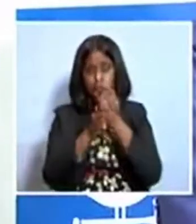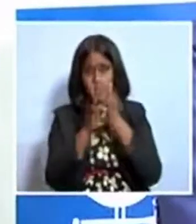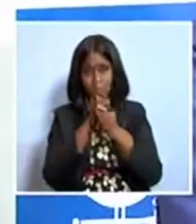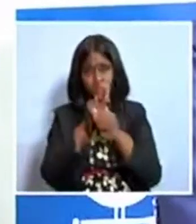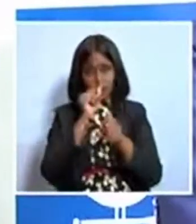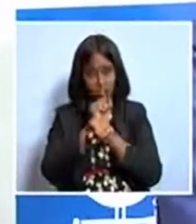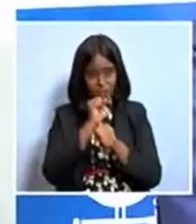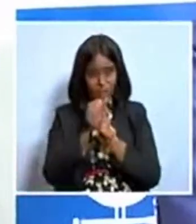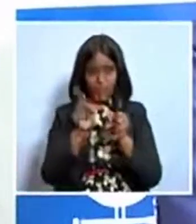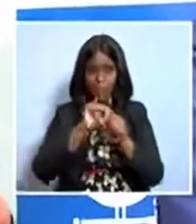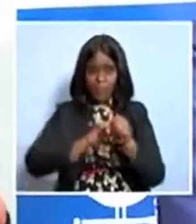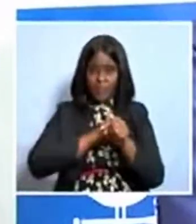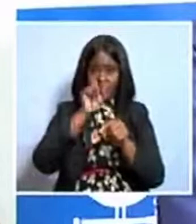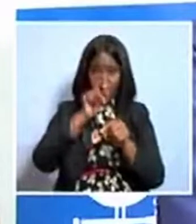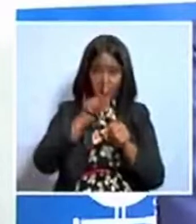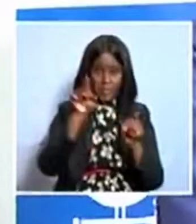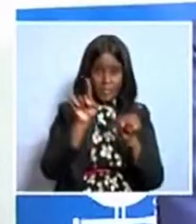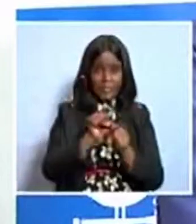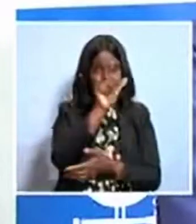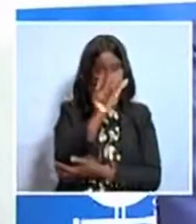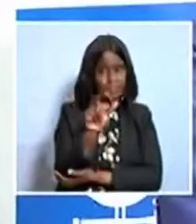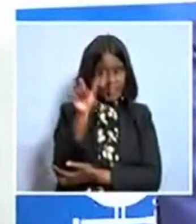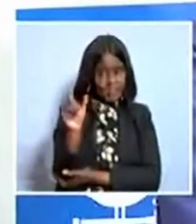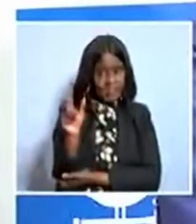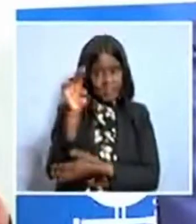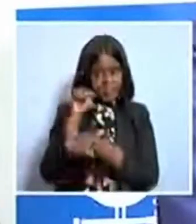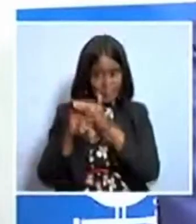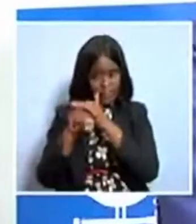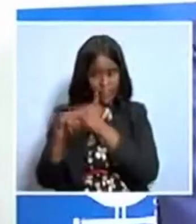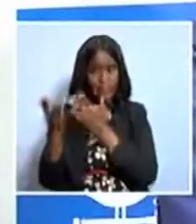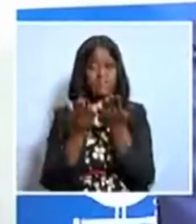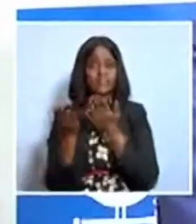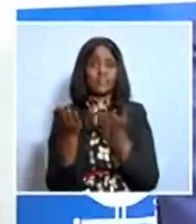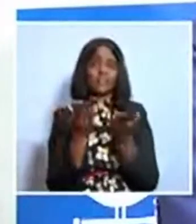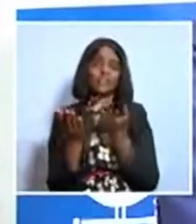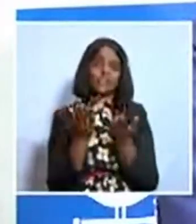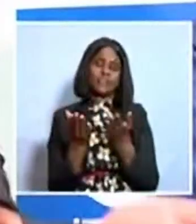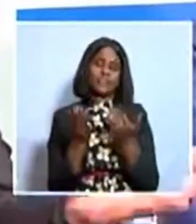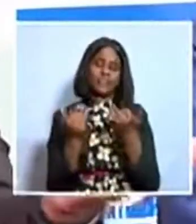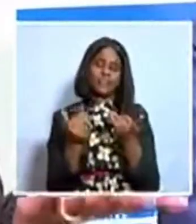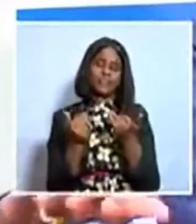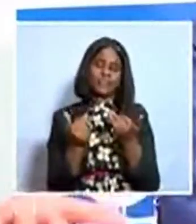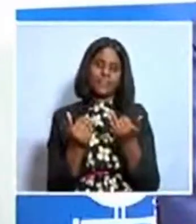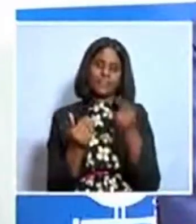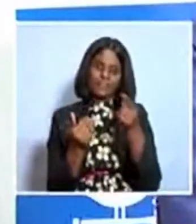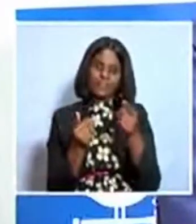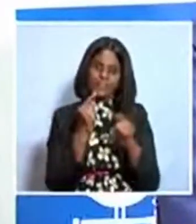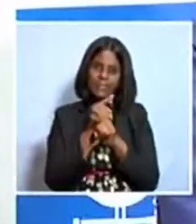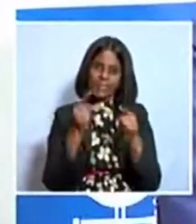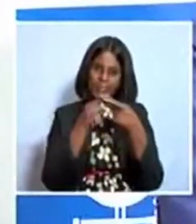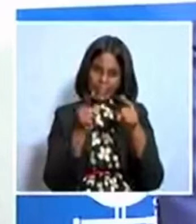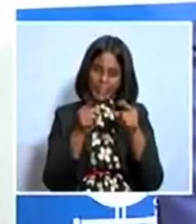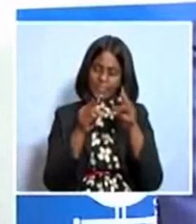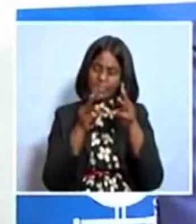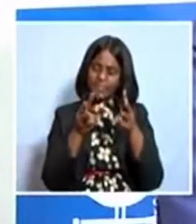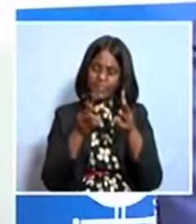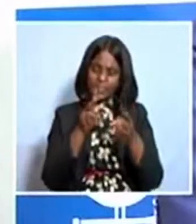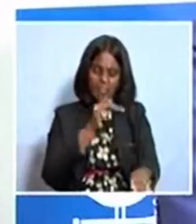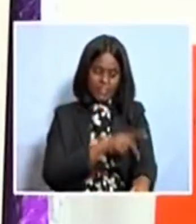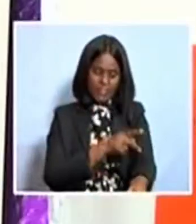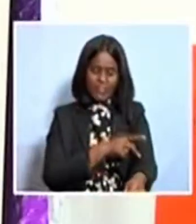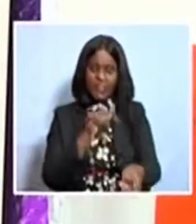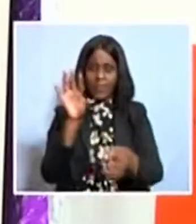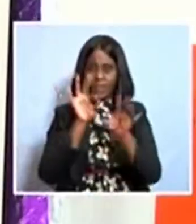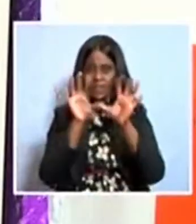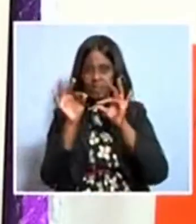need it to and when individuals need to access those services. Otherwise, they'll just go different routes. Mr. Perry, would you want to pick